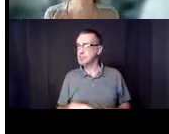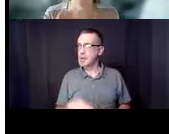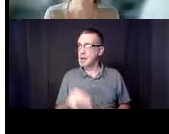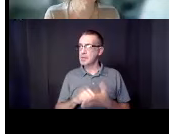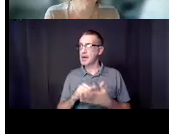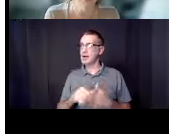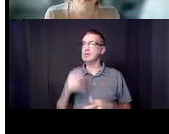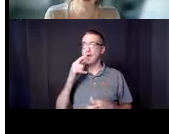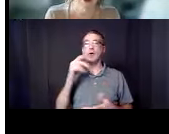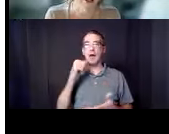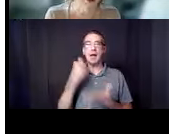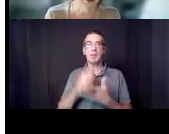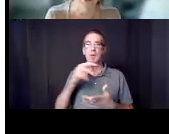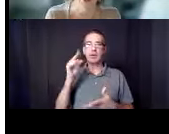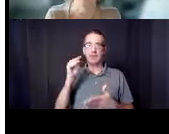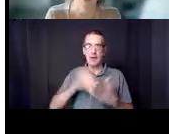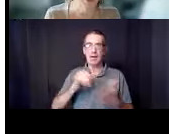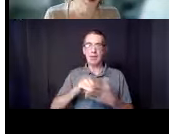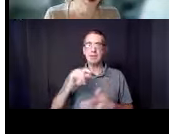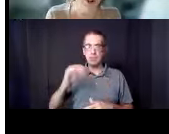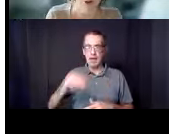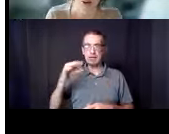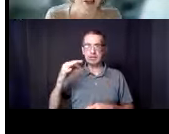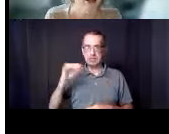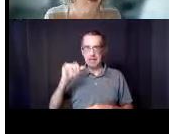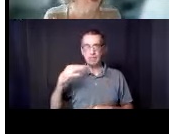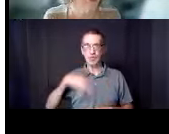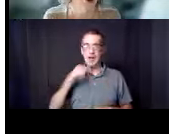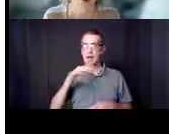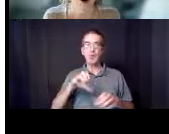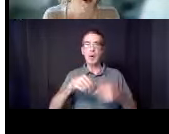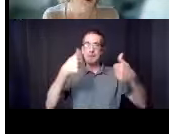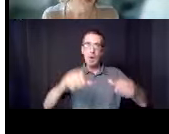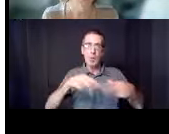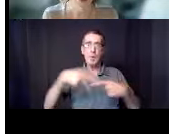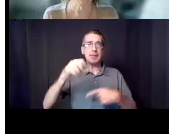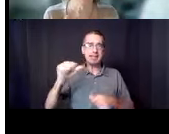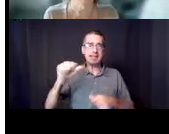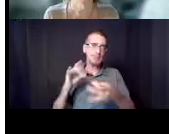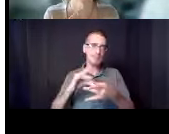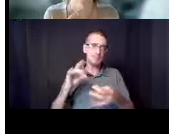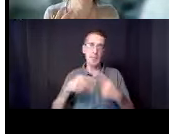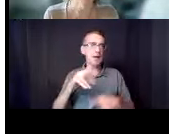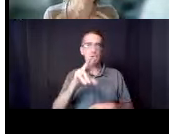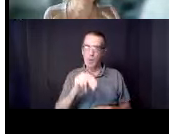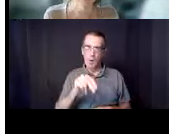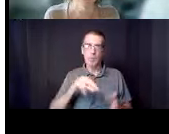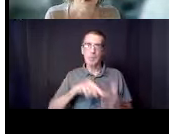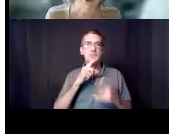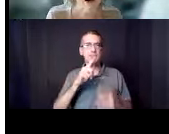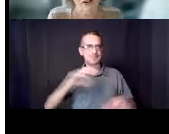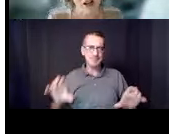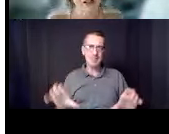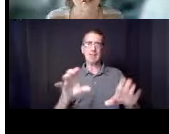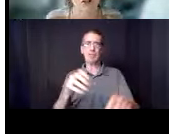tax credit. And that is not going to be just have a billboard or do a PSA, or, you know, that means, you know, actively doing